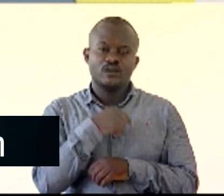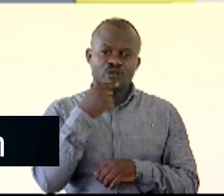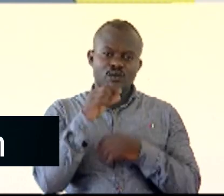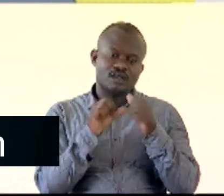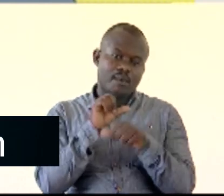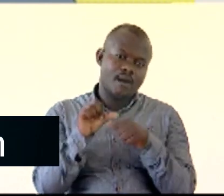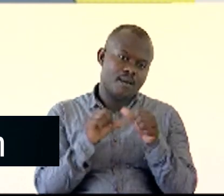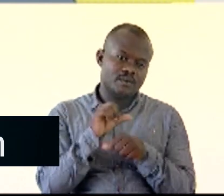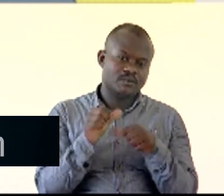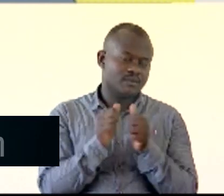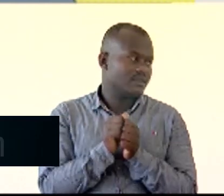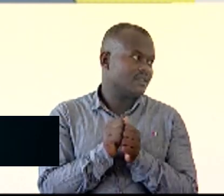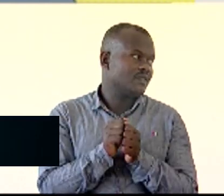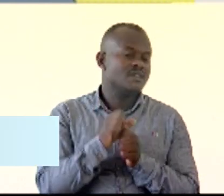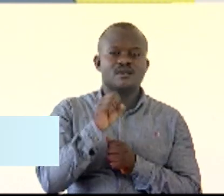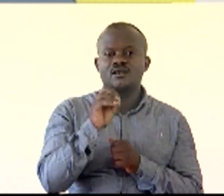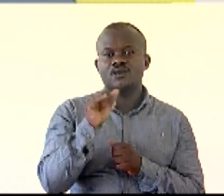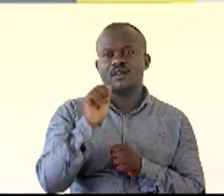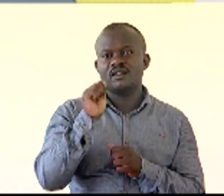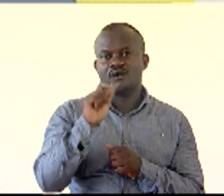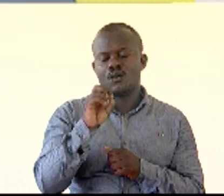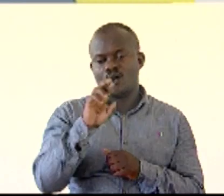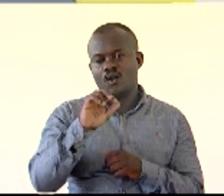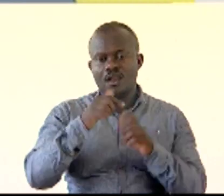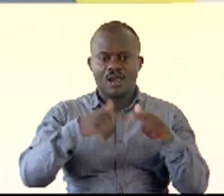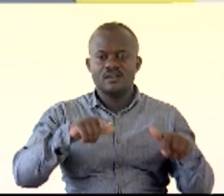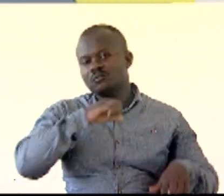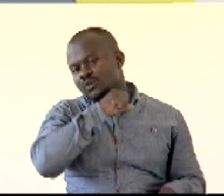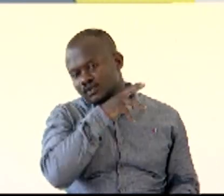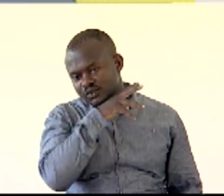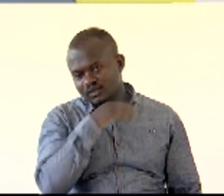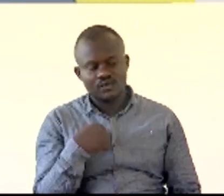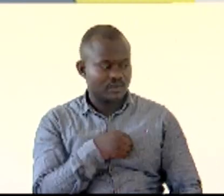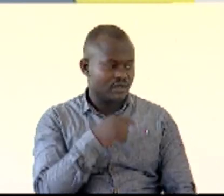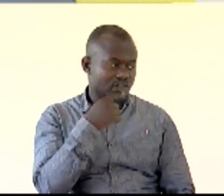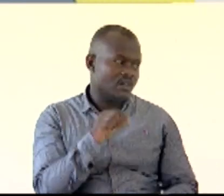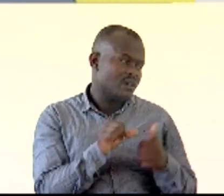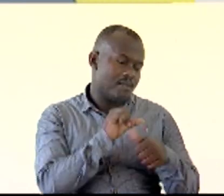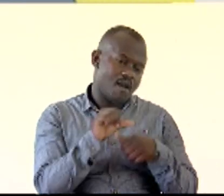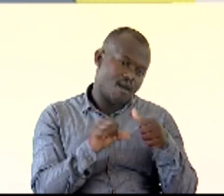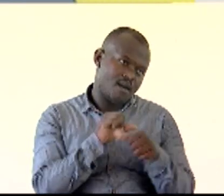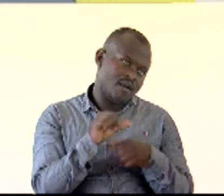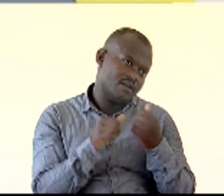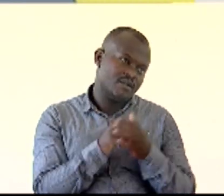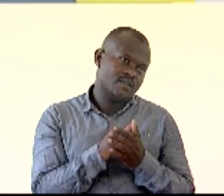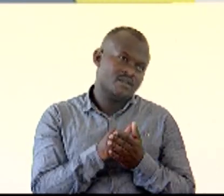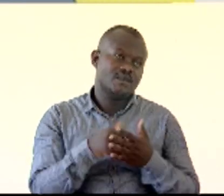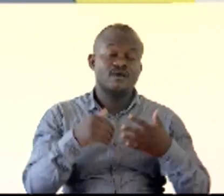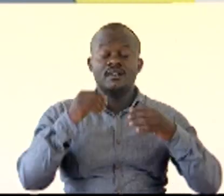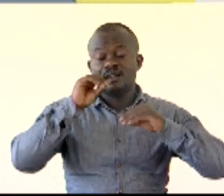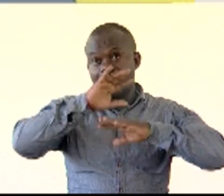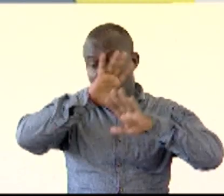about soil or land pollution. We talked about light